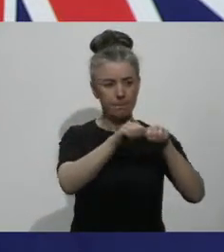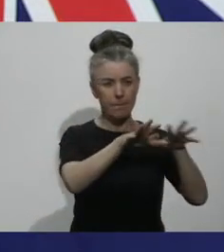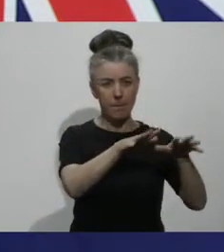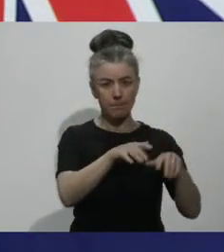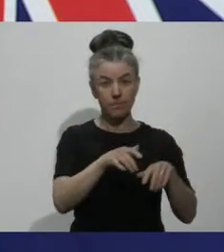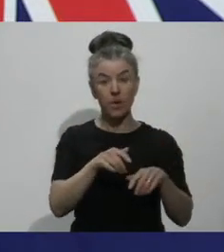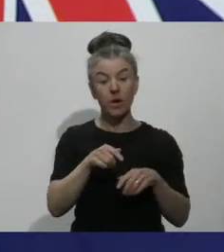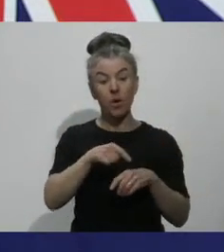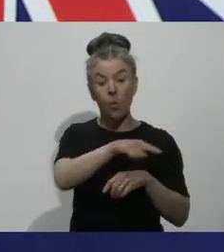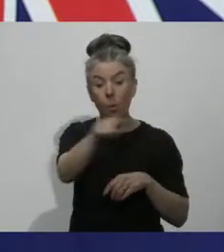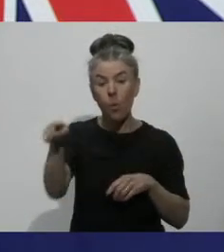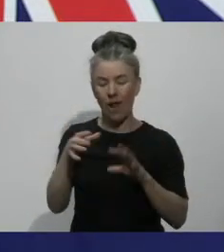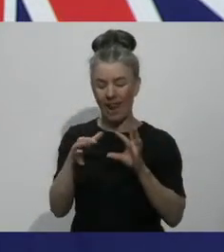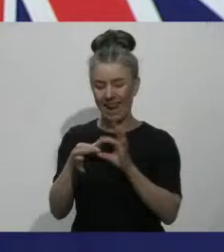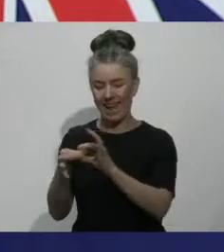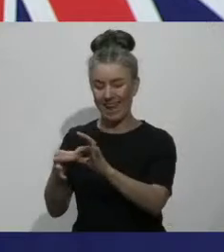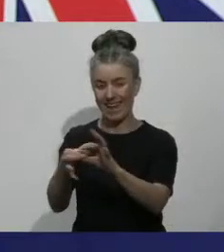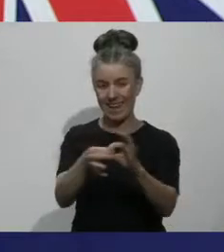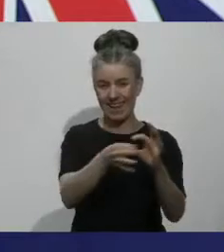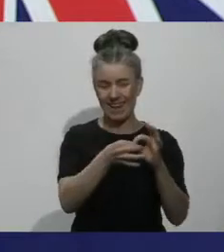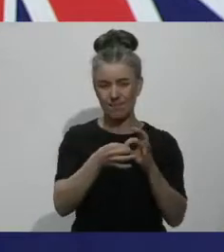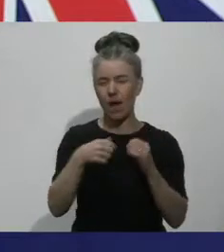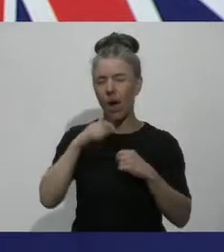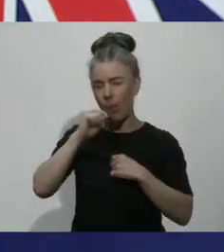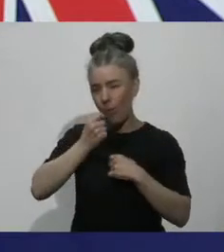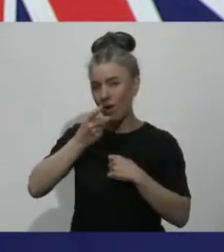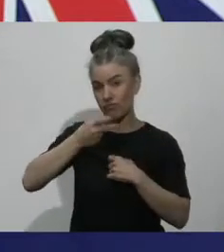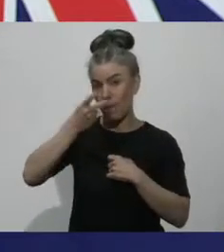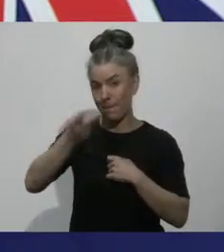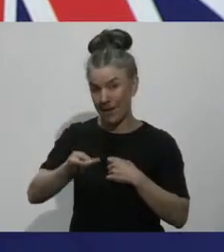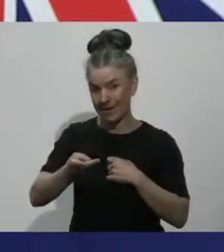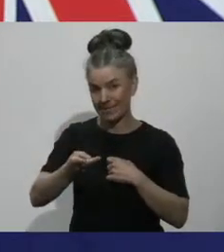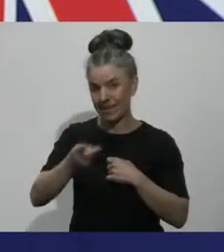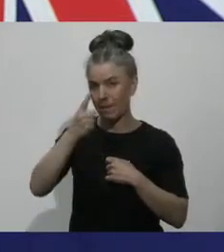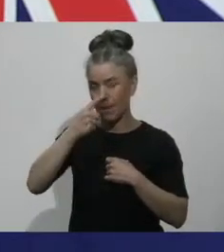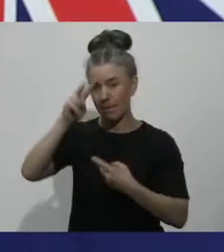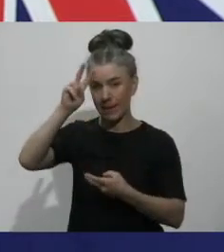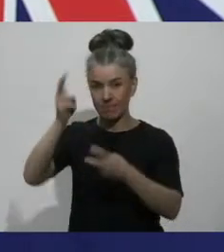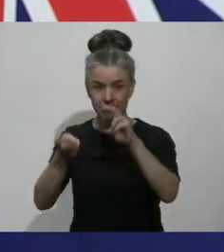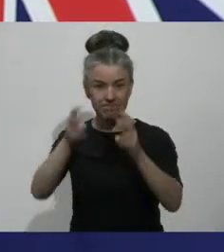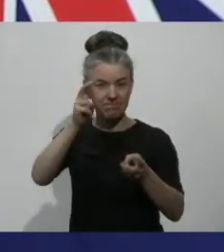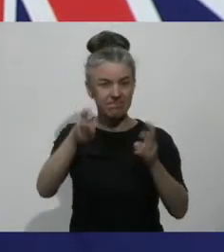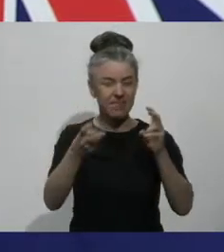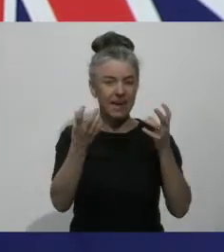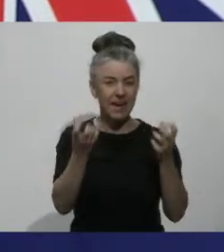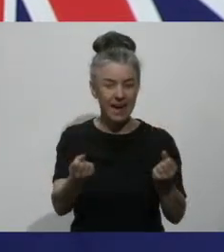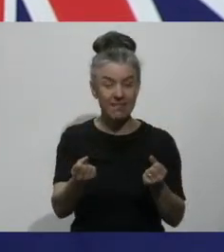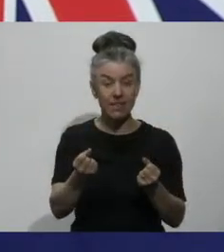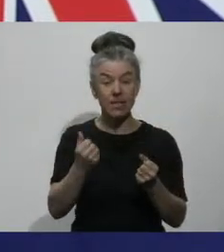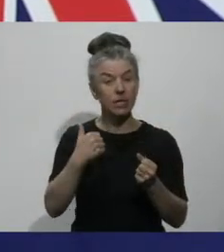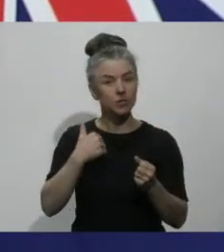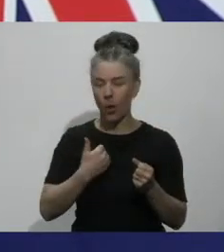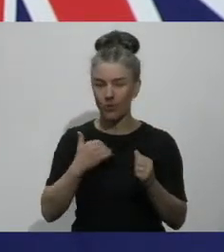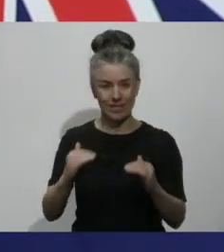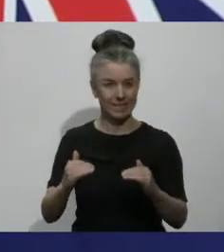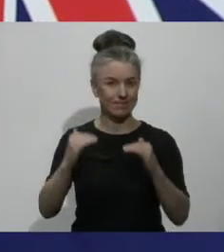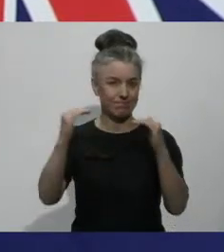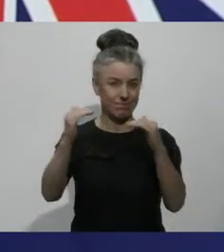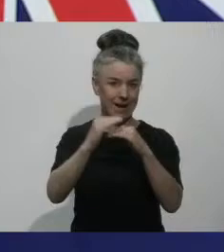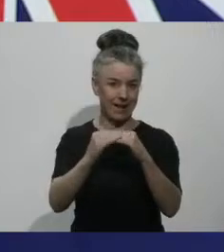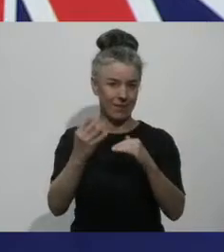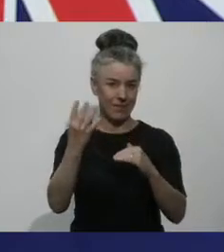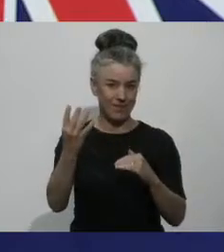cases. I'll say that again because I've seen a lot of speculation. There is nothing to suggest we need to move to a level 4